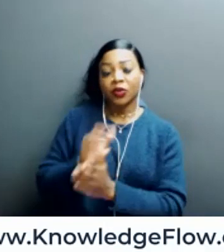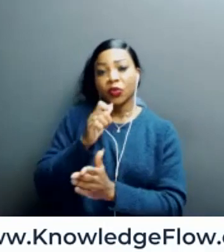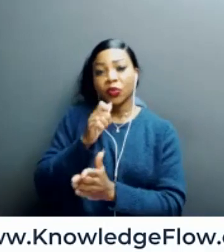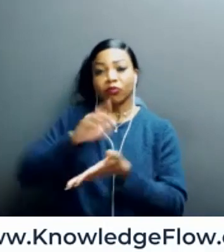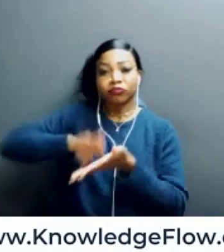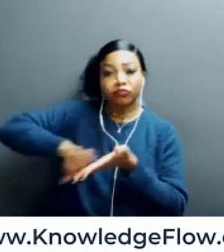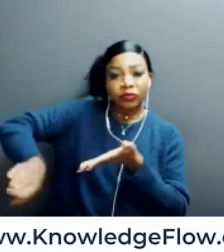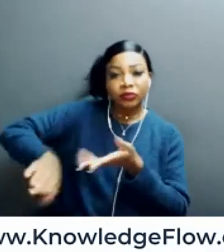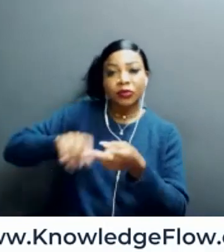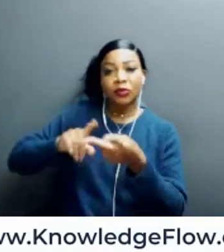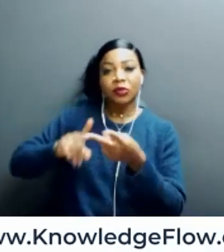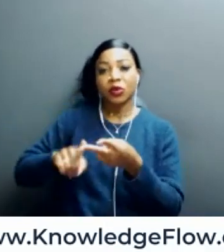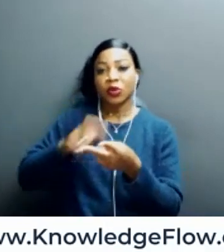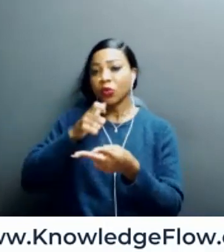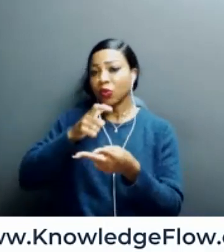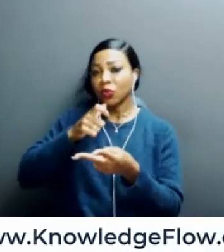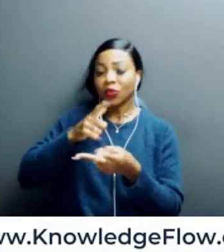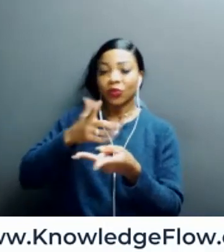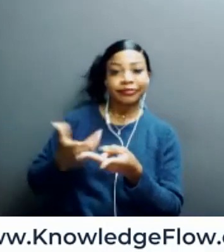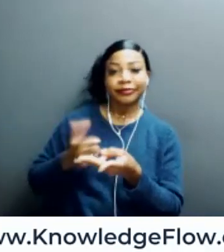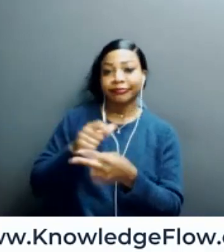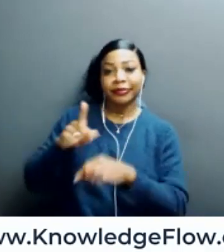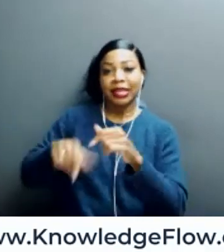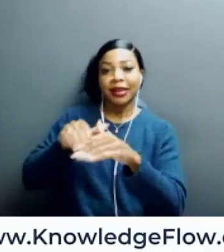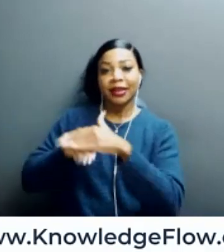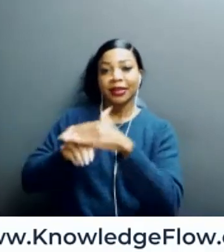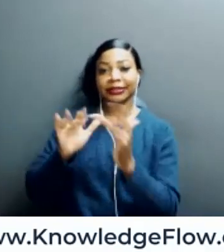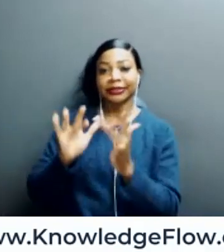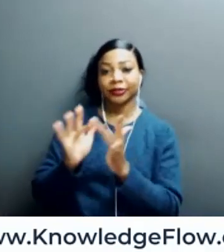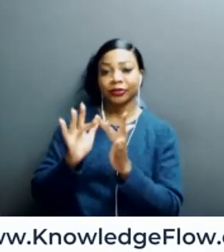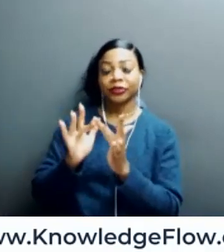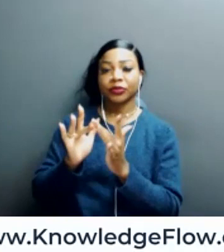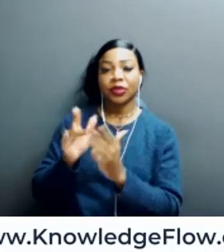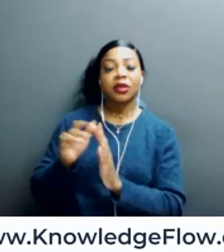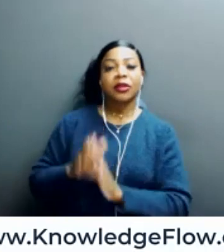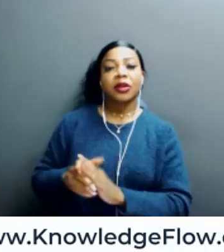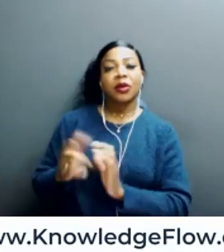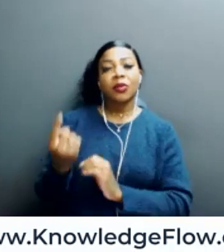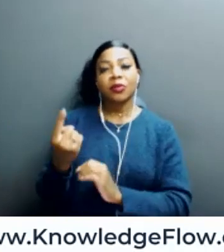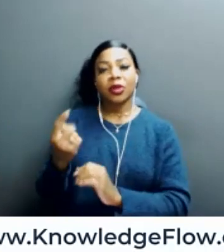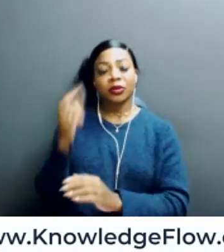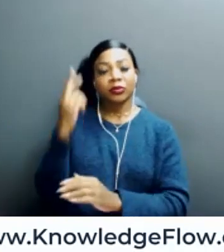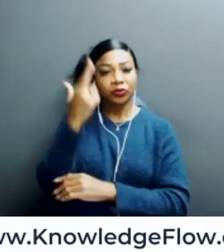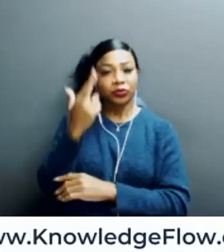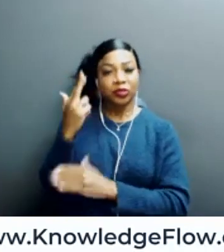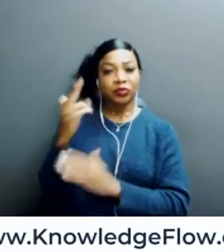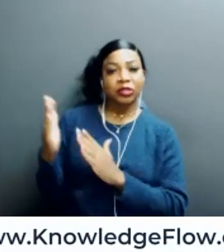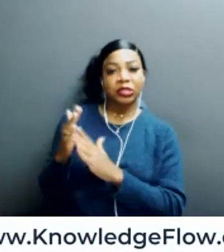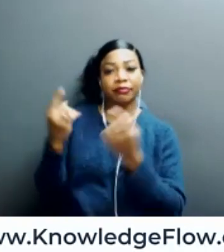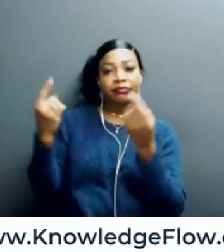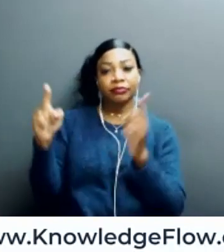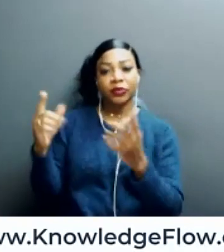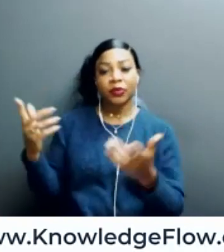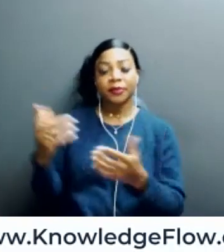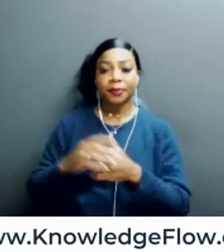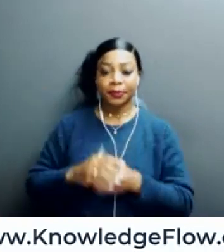who weren't necessarily already online and one of the things we found to be most effective and kind of thinking about some of the other comments made here